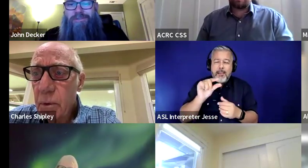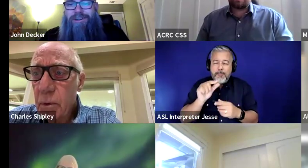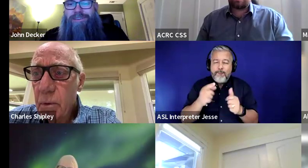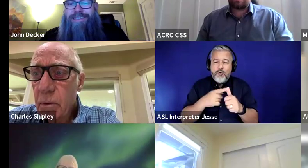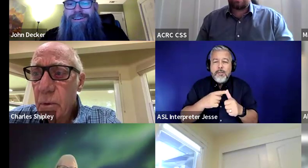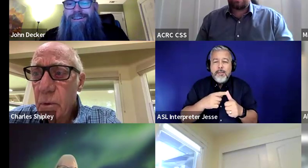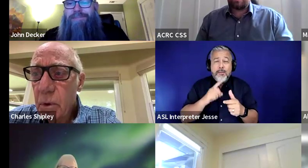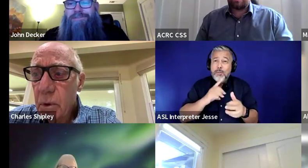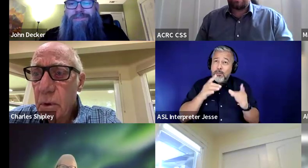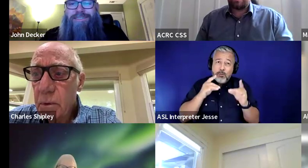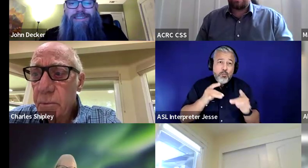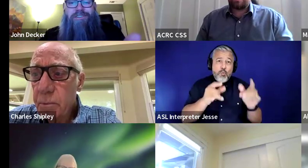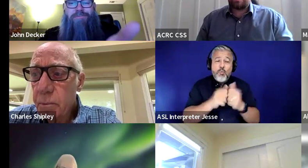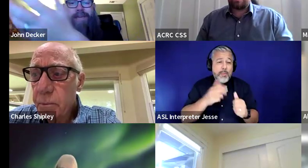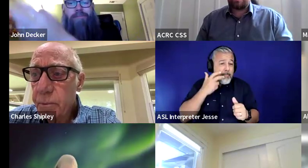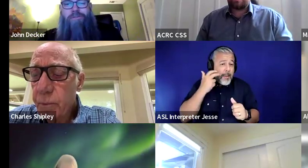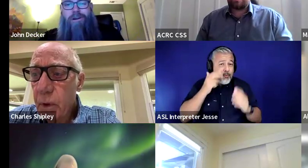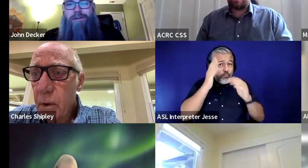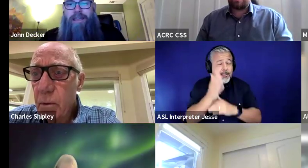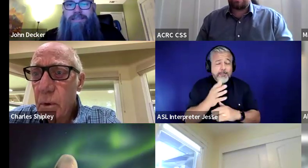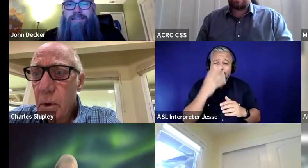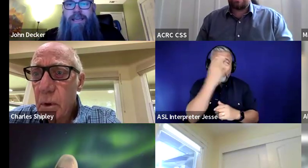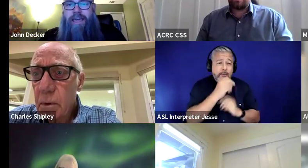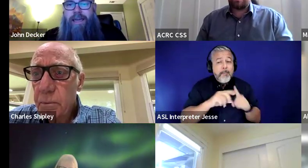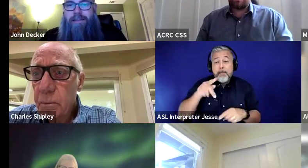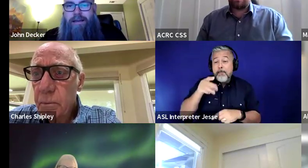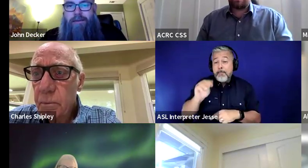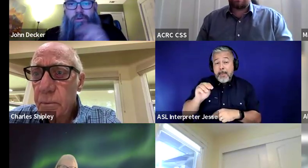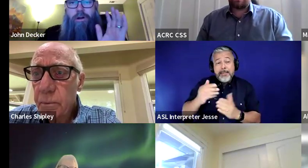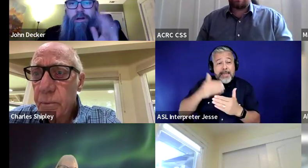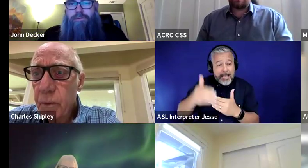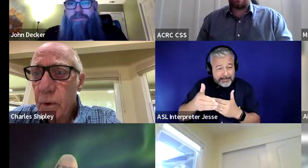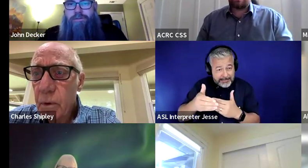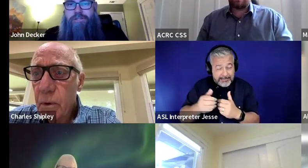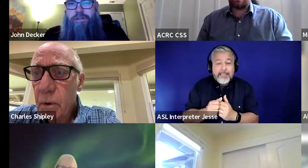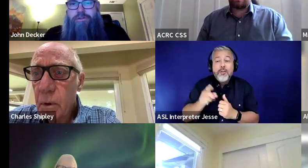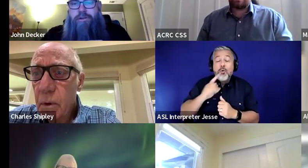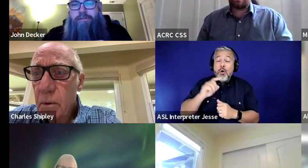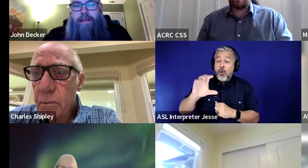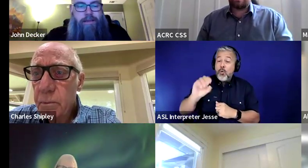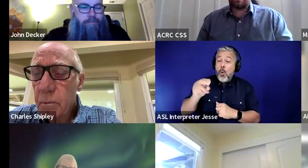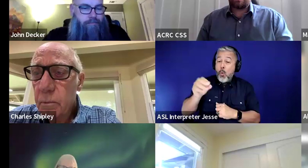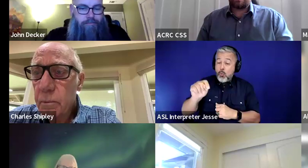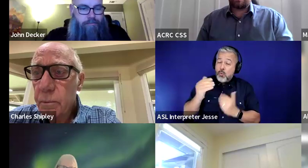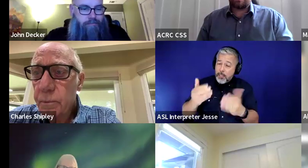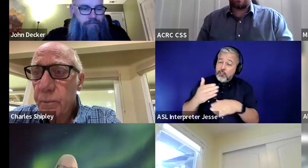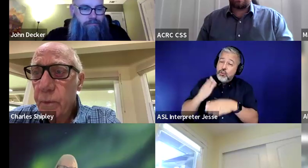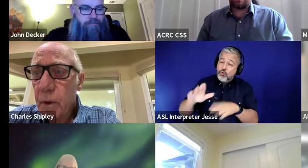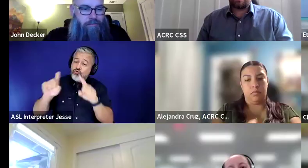went so well with Michael's presentation. But Pam, you are up next, and you are a co-host, so you can share your screen if you'd like.